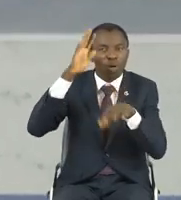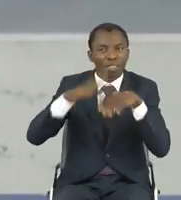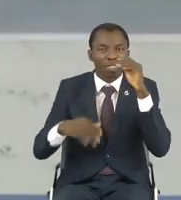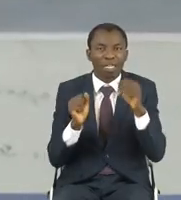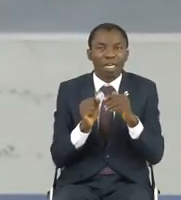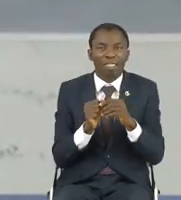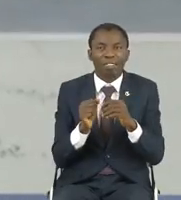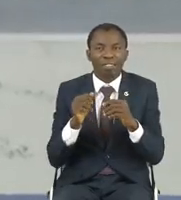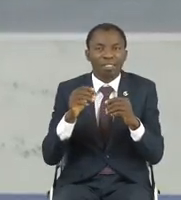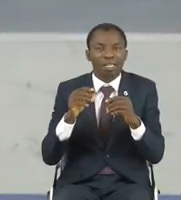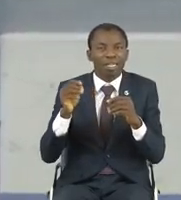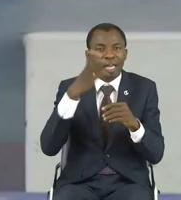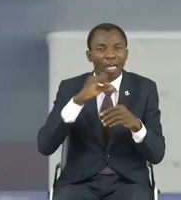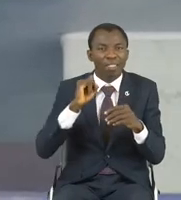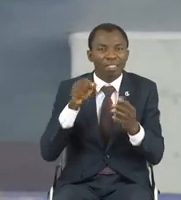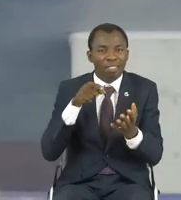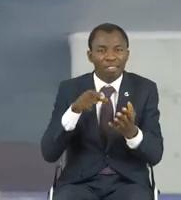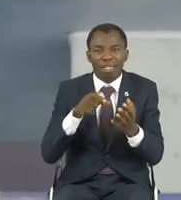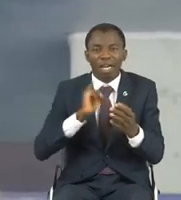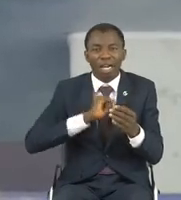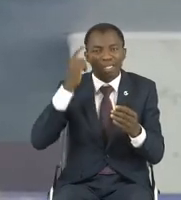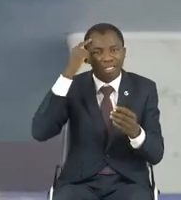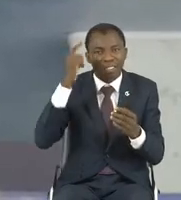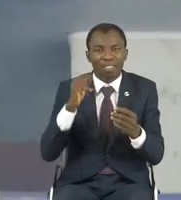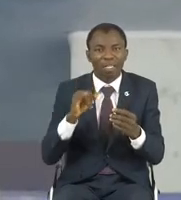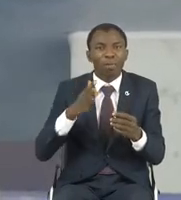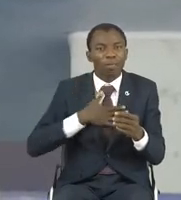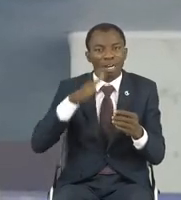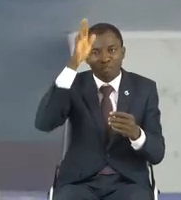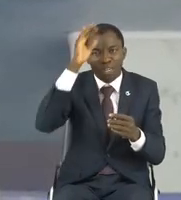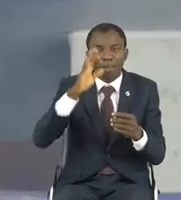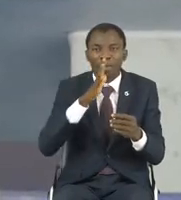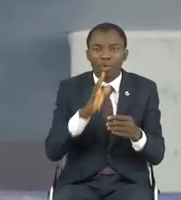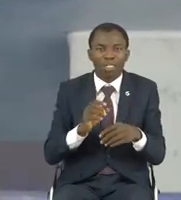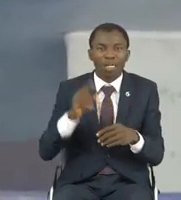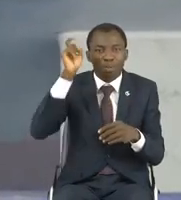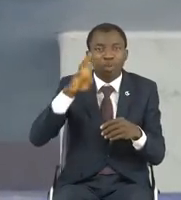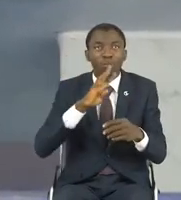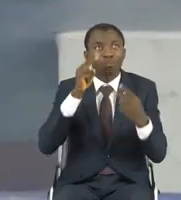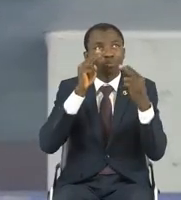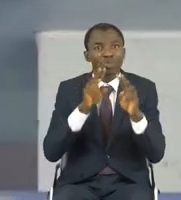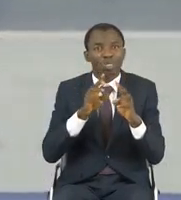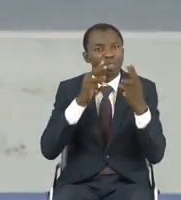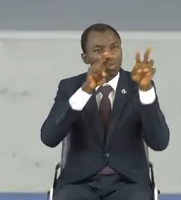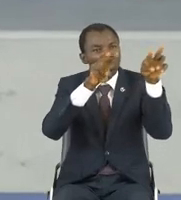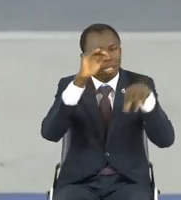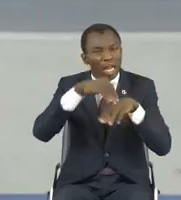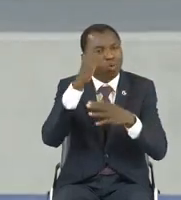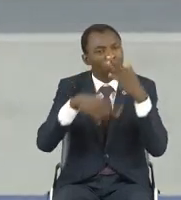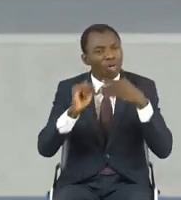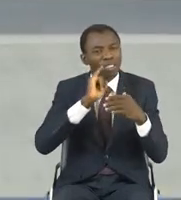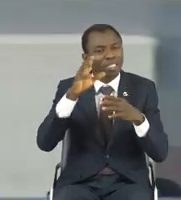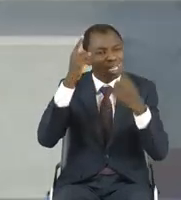life. I think, you know, my father, my mother must be looking at what is happening to their